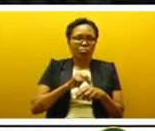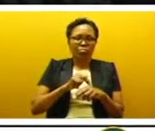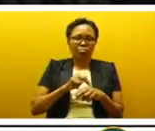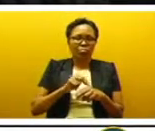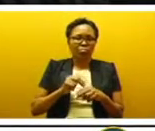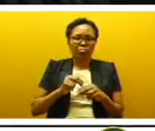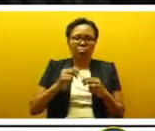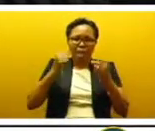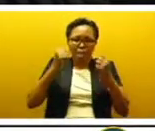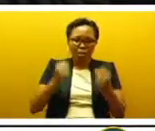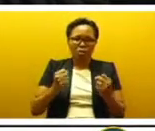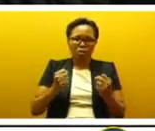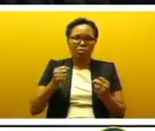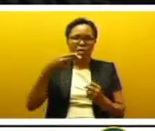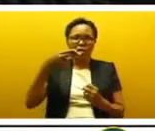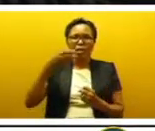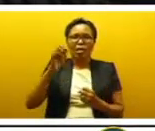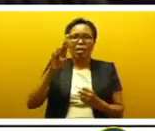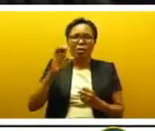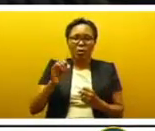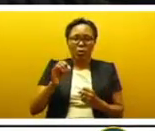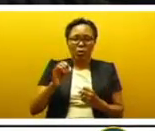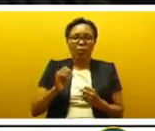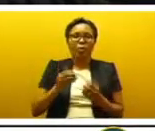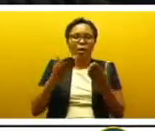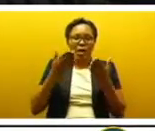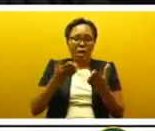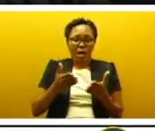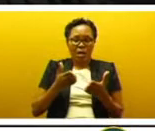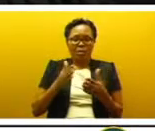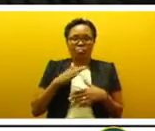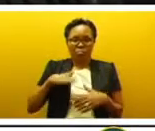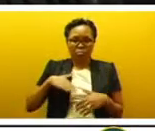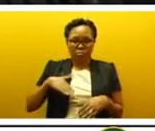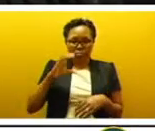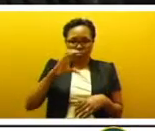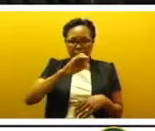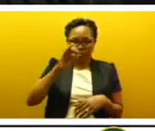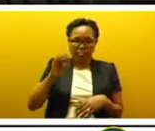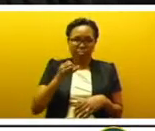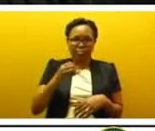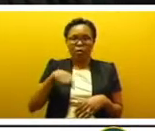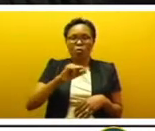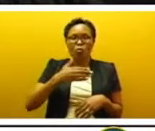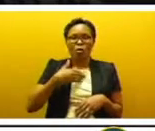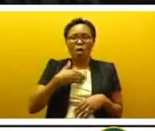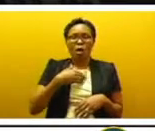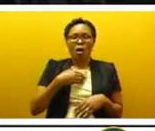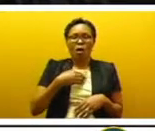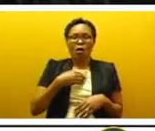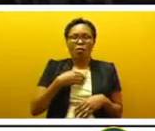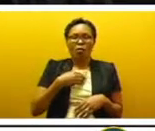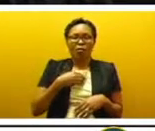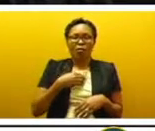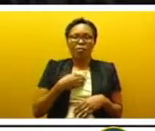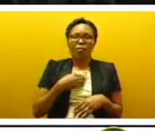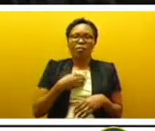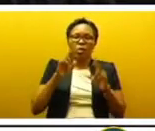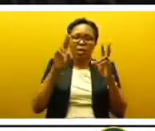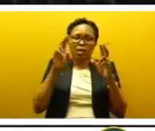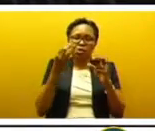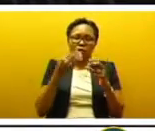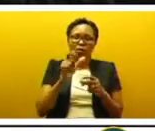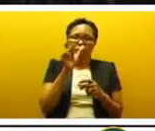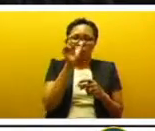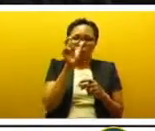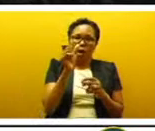that. Now, Madam CJ, there is the issue of the word independent, or